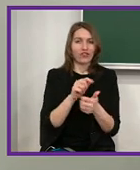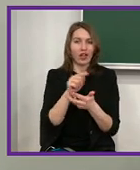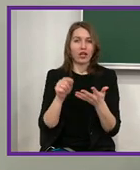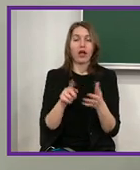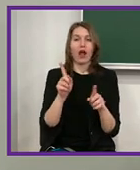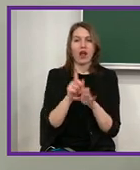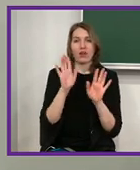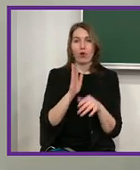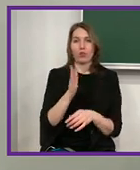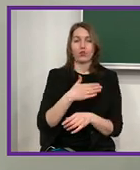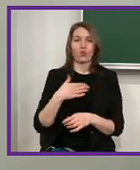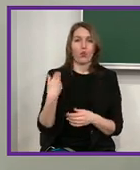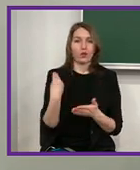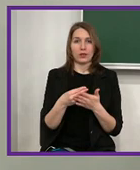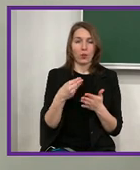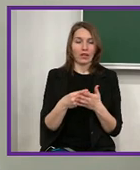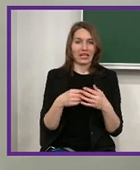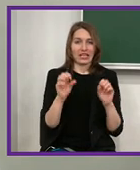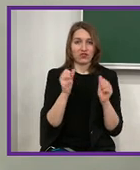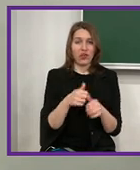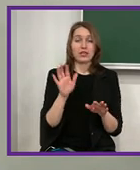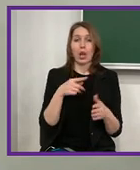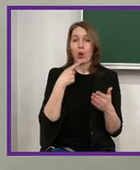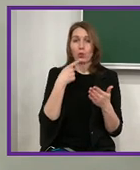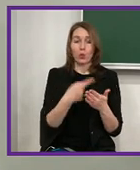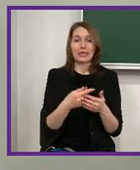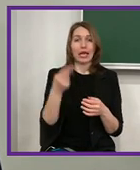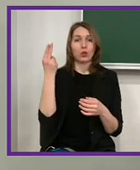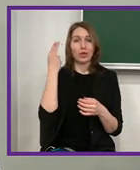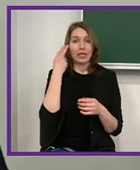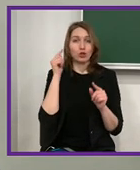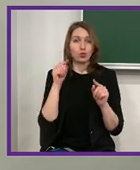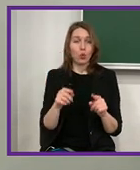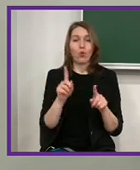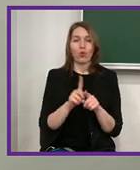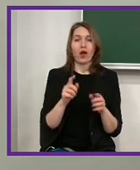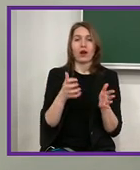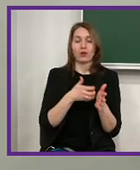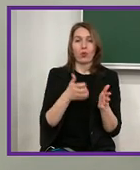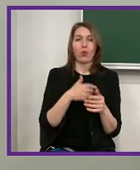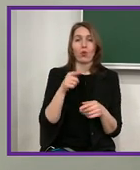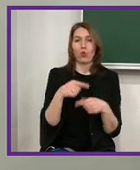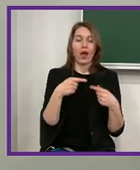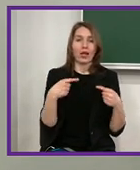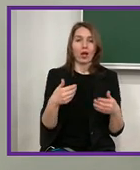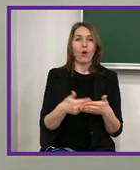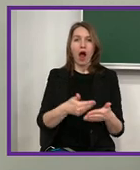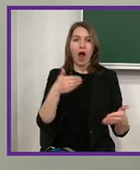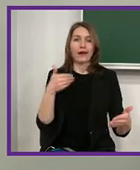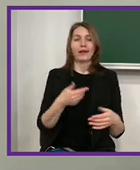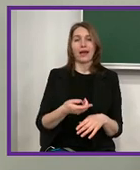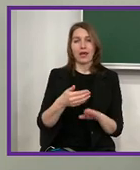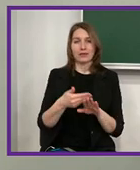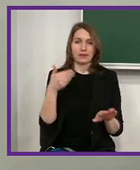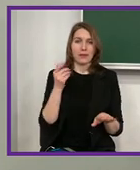of to identify risk and use those as a kind of early warning system for risks that might escalate into something else, and also